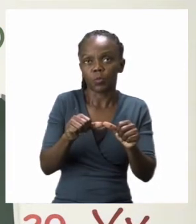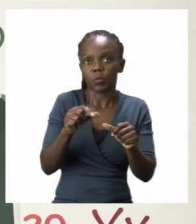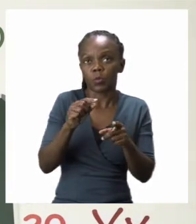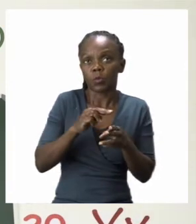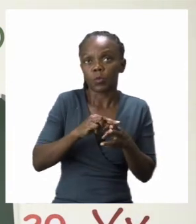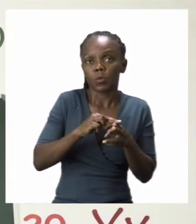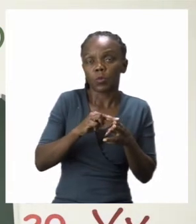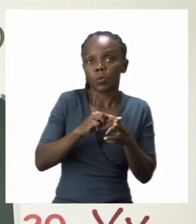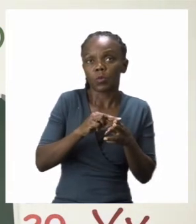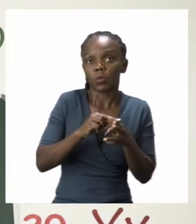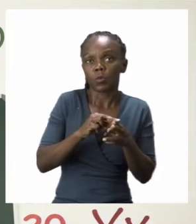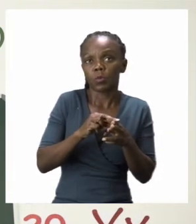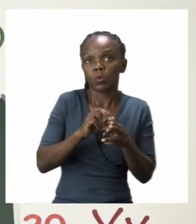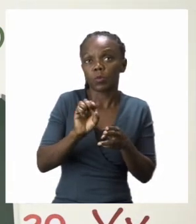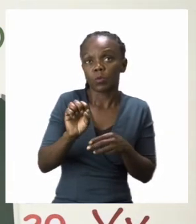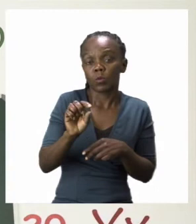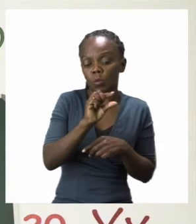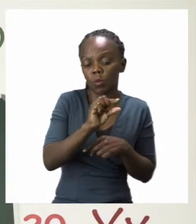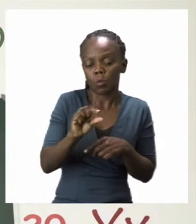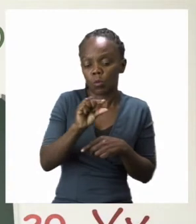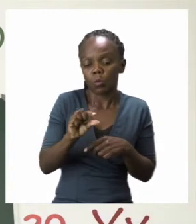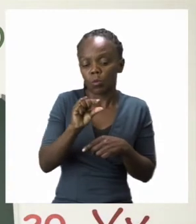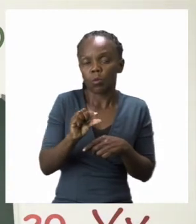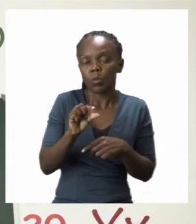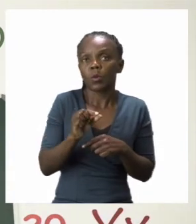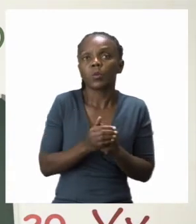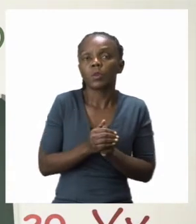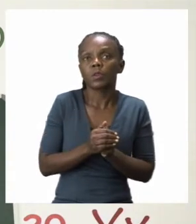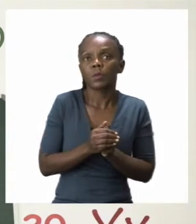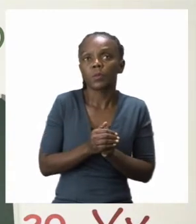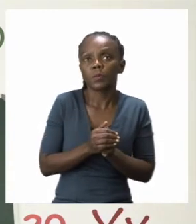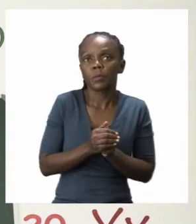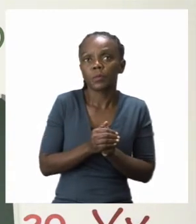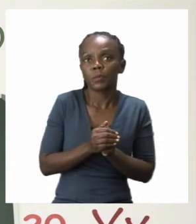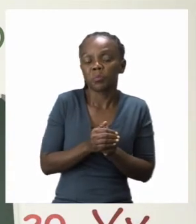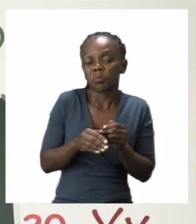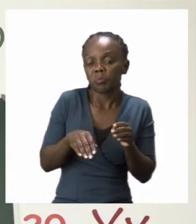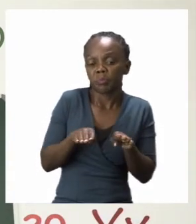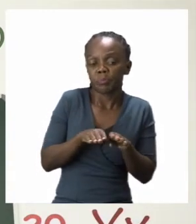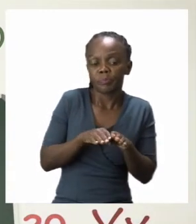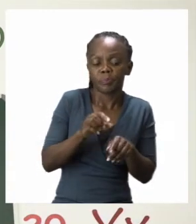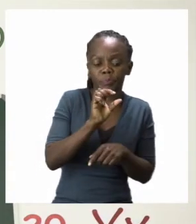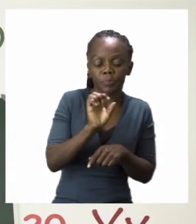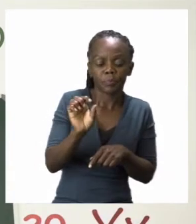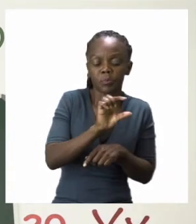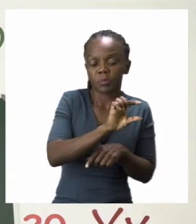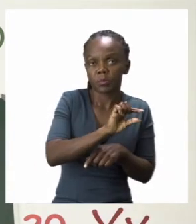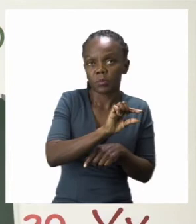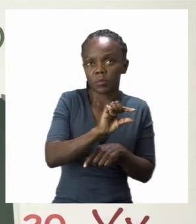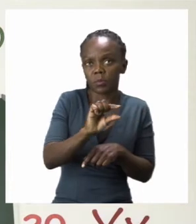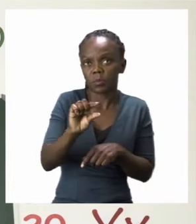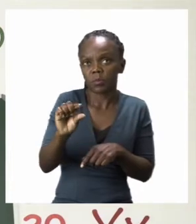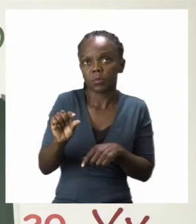wherever you go and even when you're making your sentences this week. Have fun, and we will be back